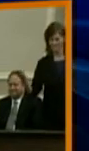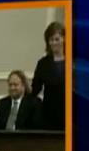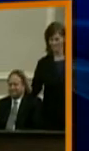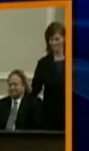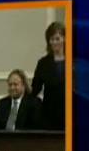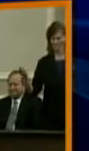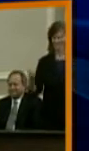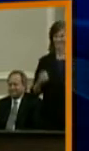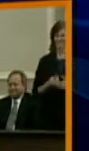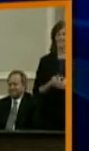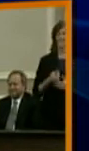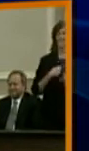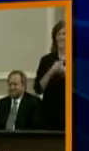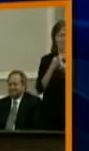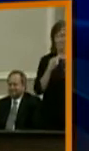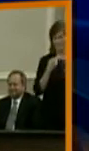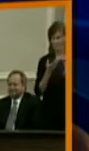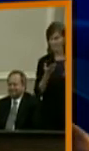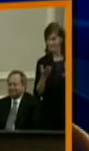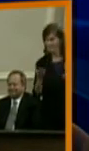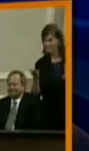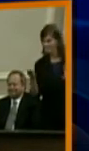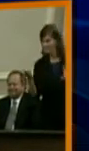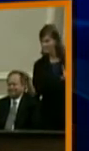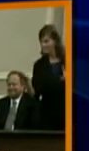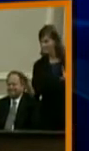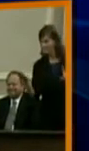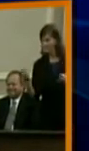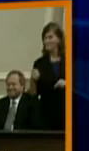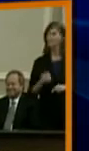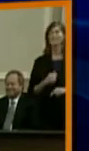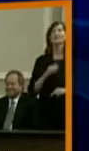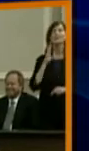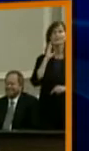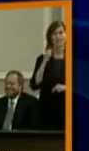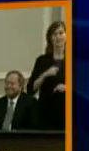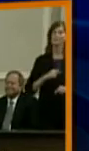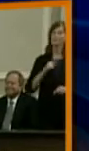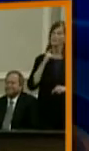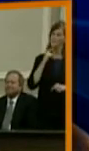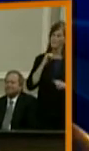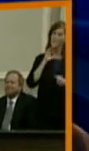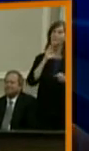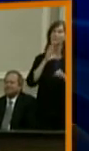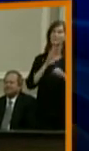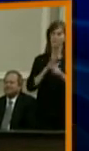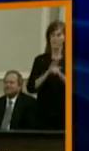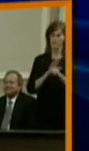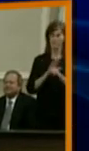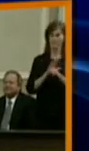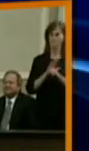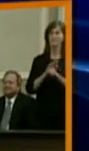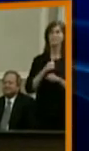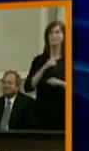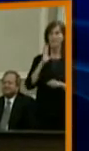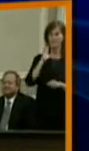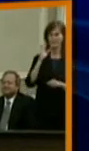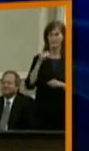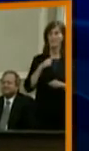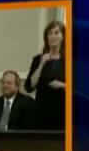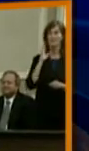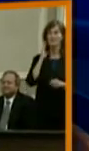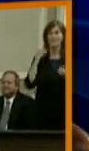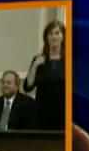I of Manchester do solemnly swear that I will bear